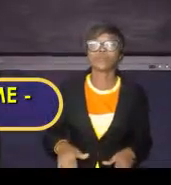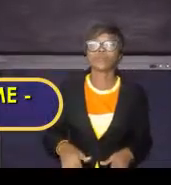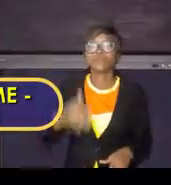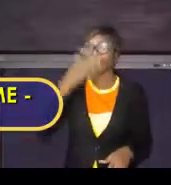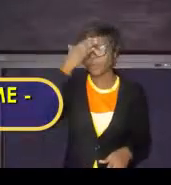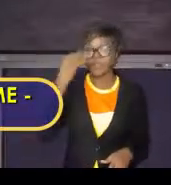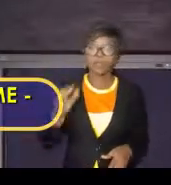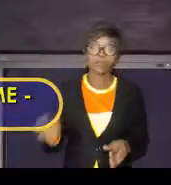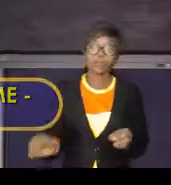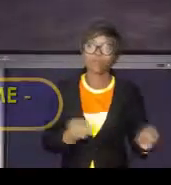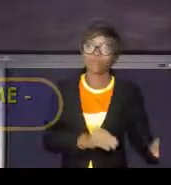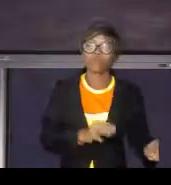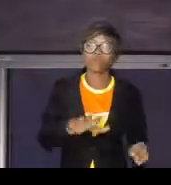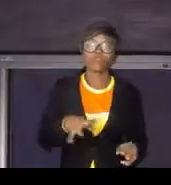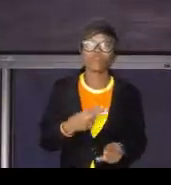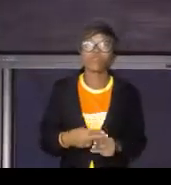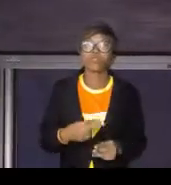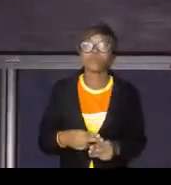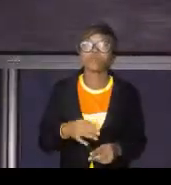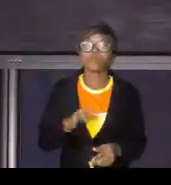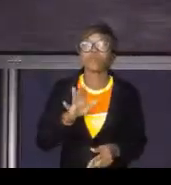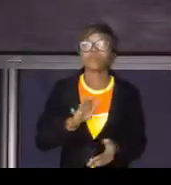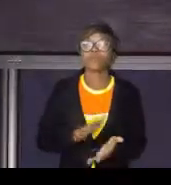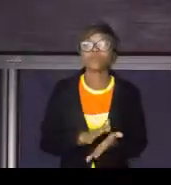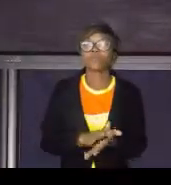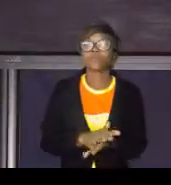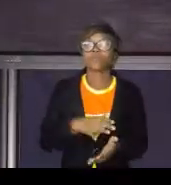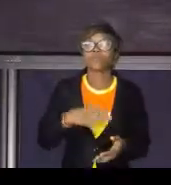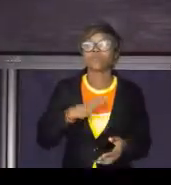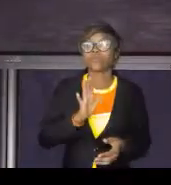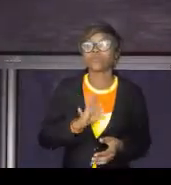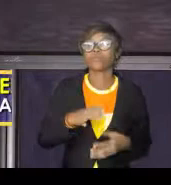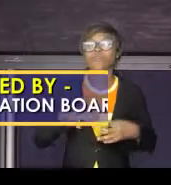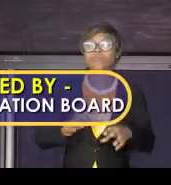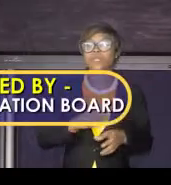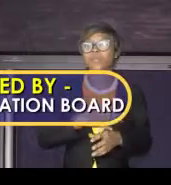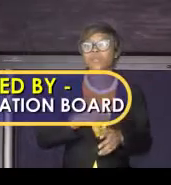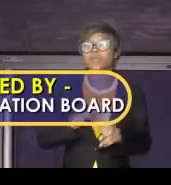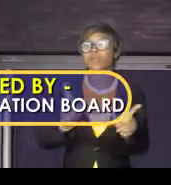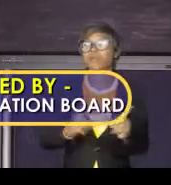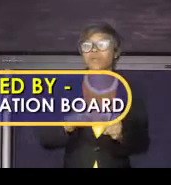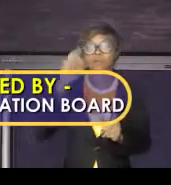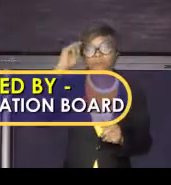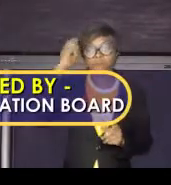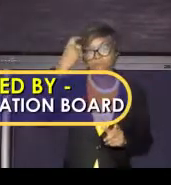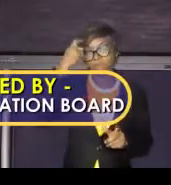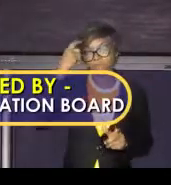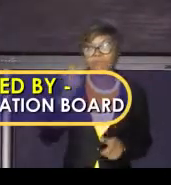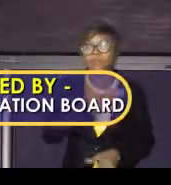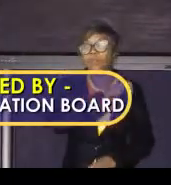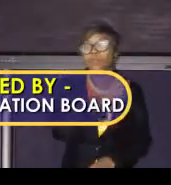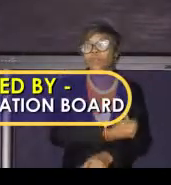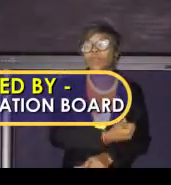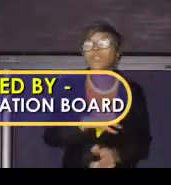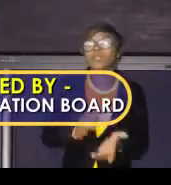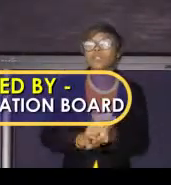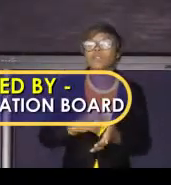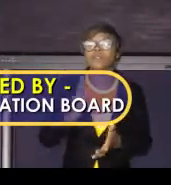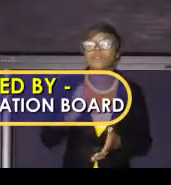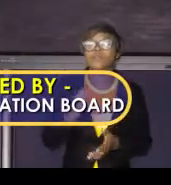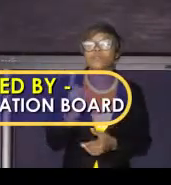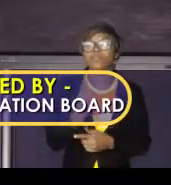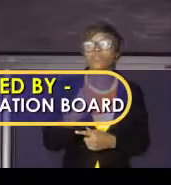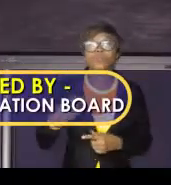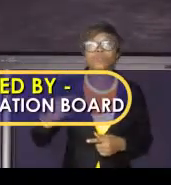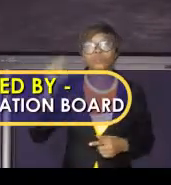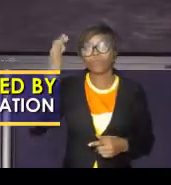forget, include your name, your school, your class, and your local government education authority. That's the only way we'll be able